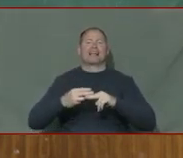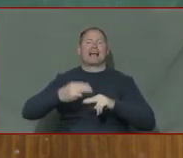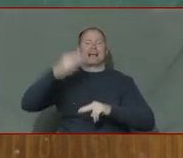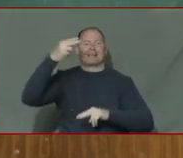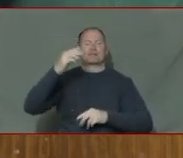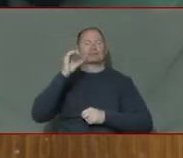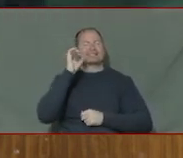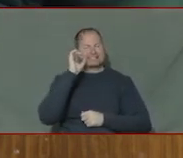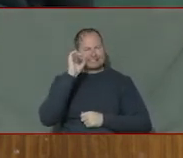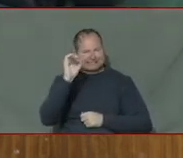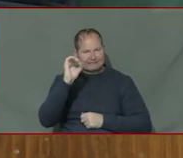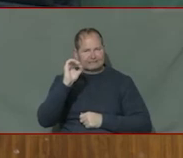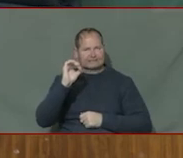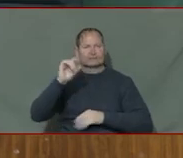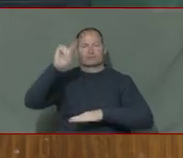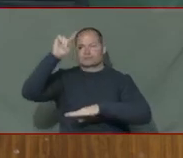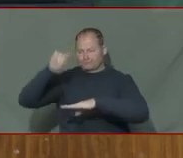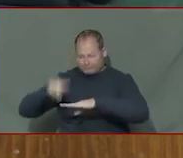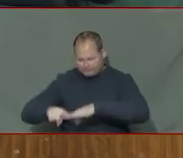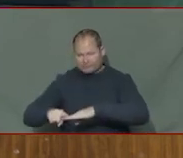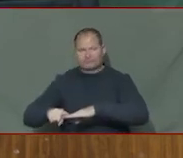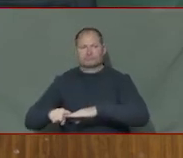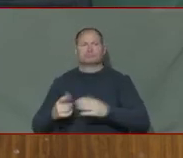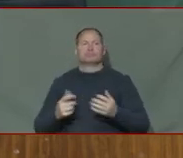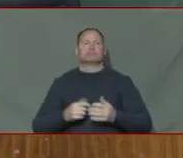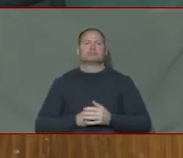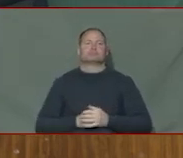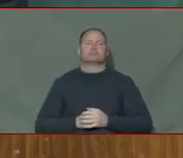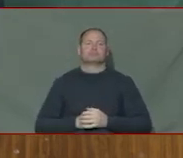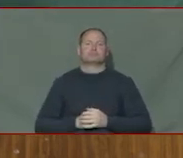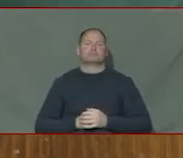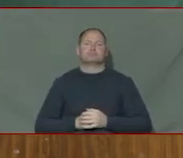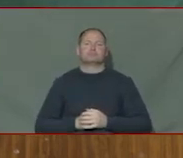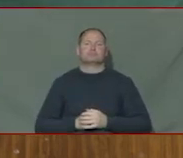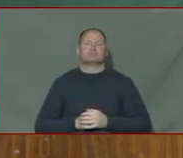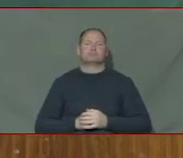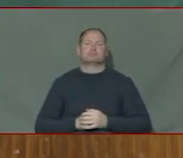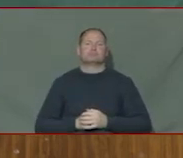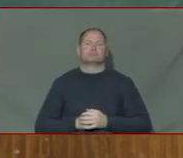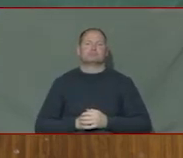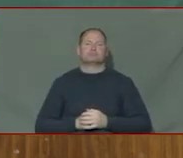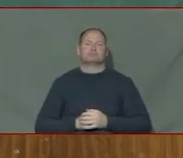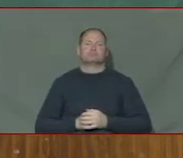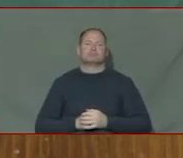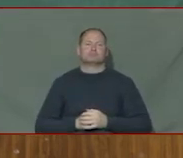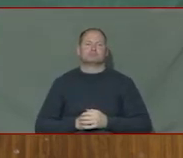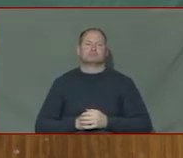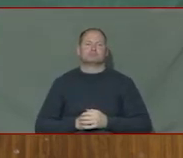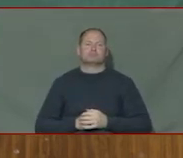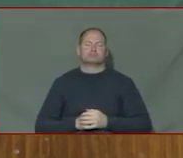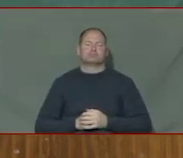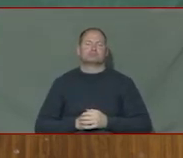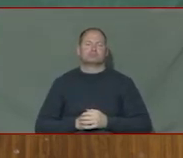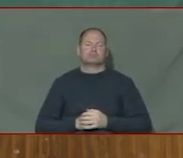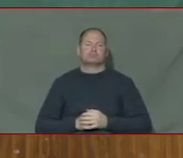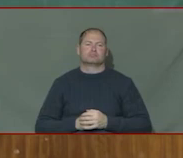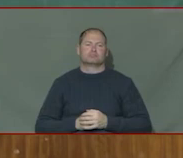This sounds like a science lesson. Right, so